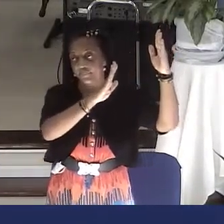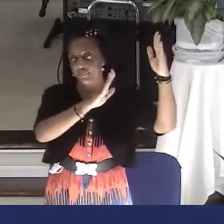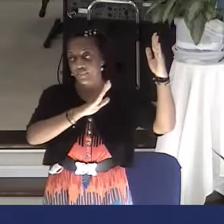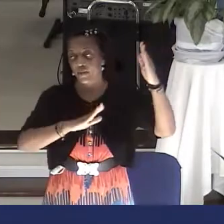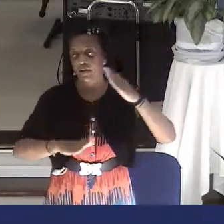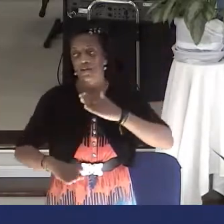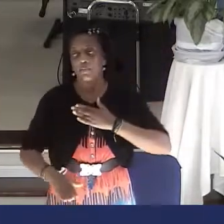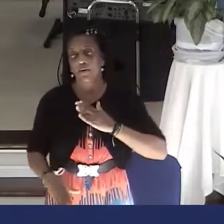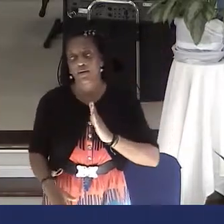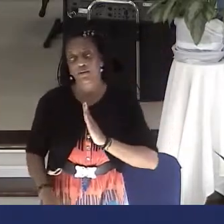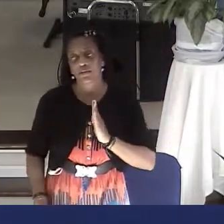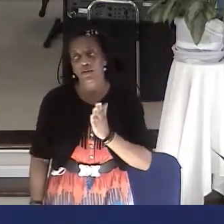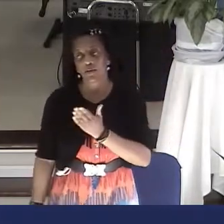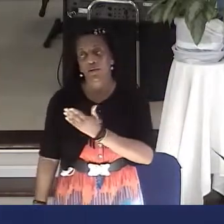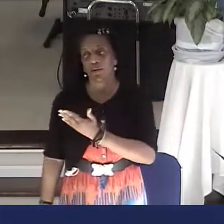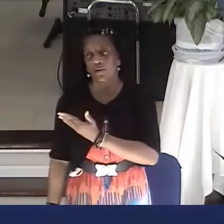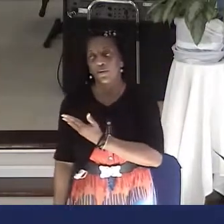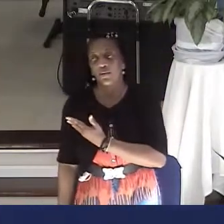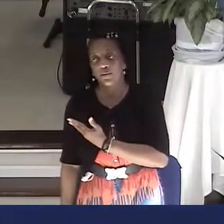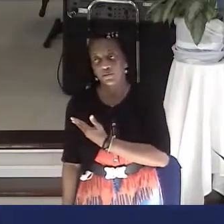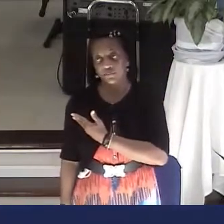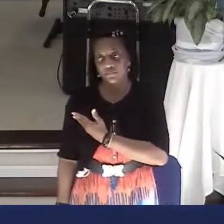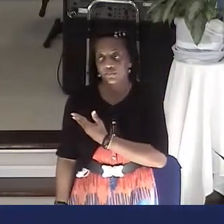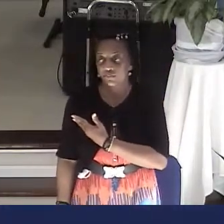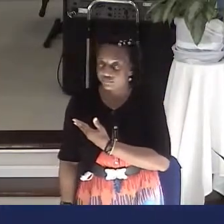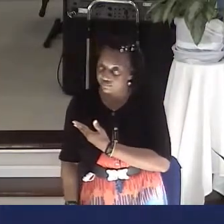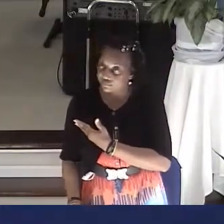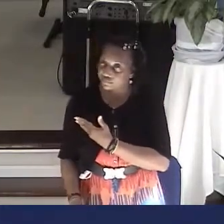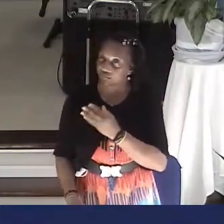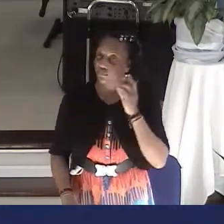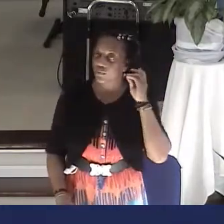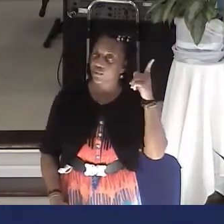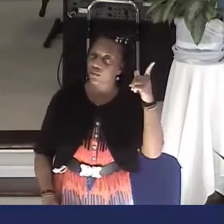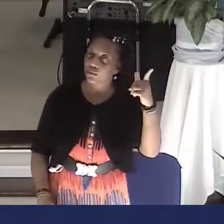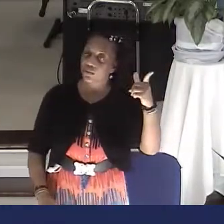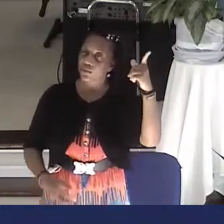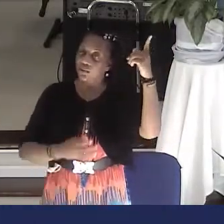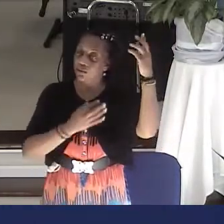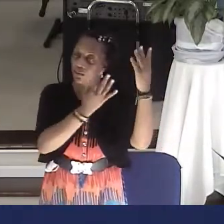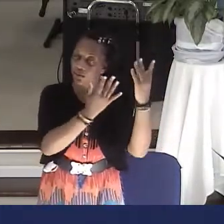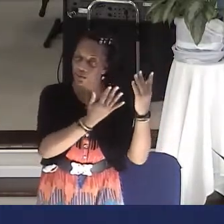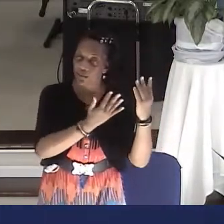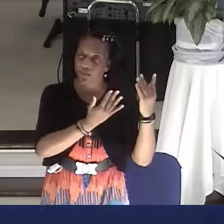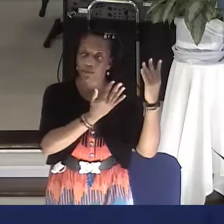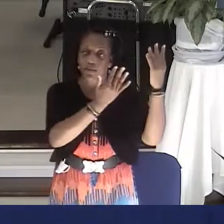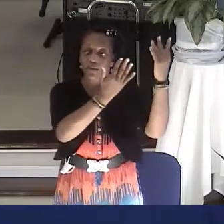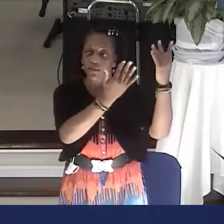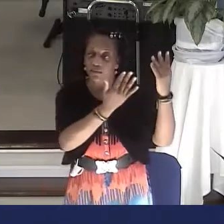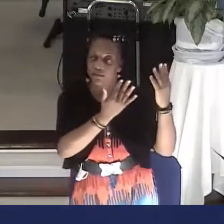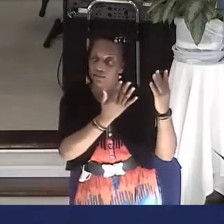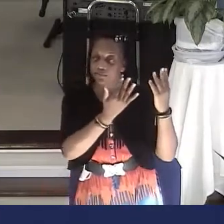presence. My soul will wait on you.